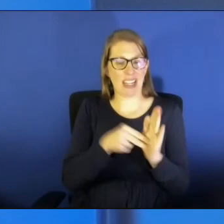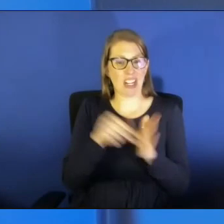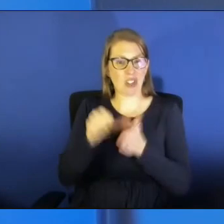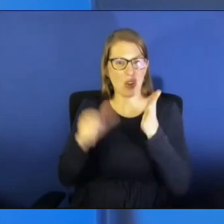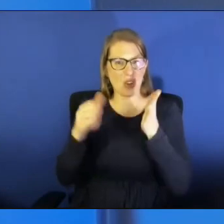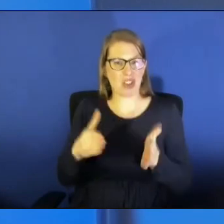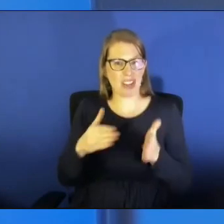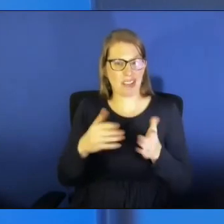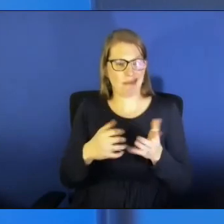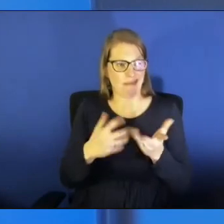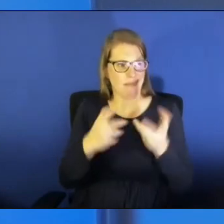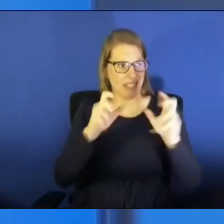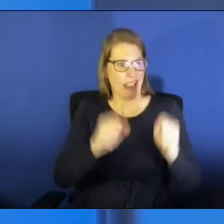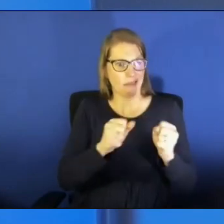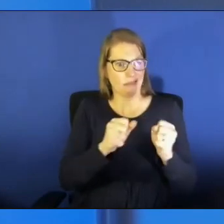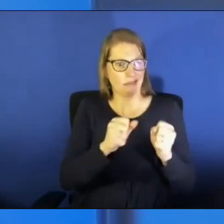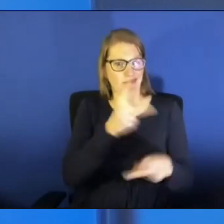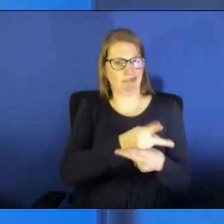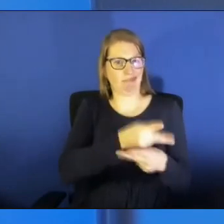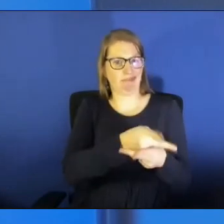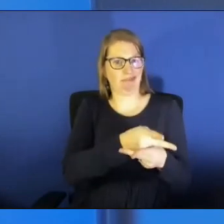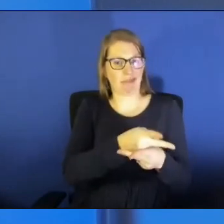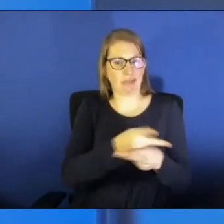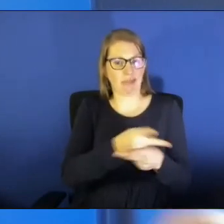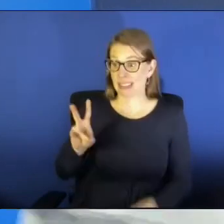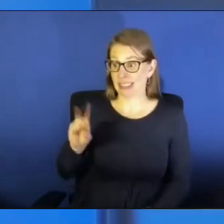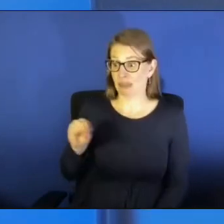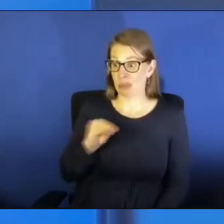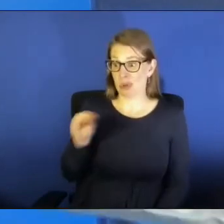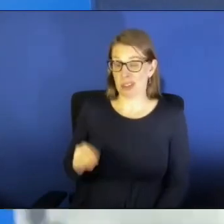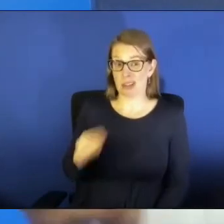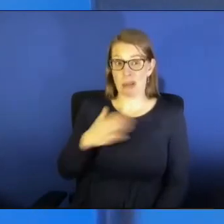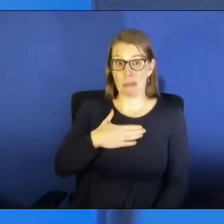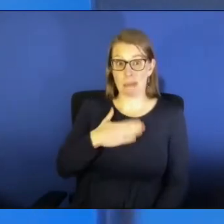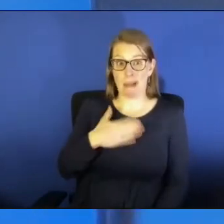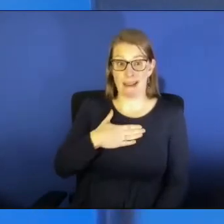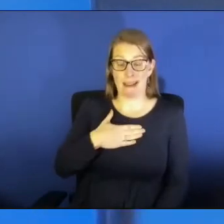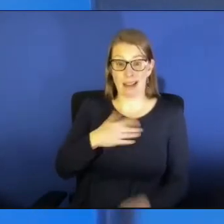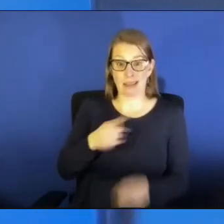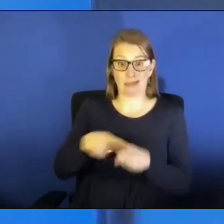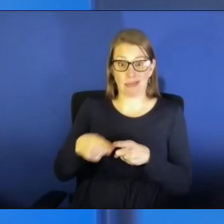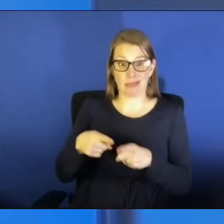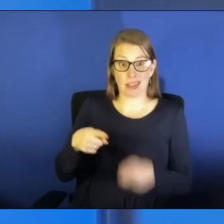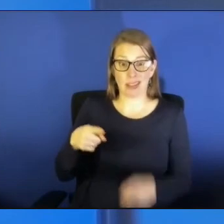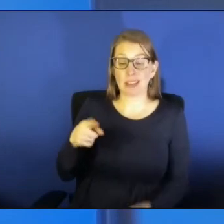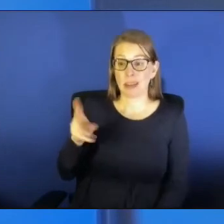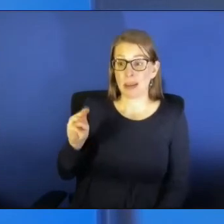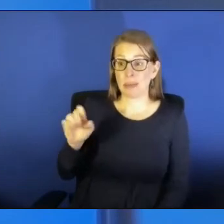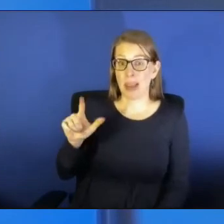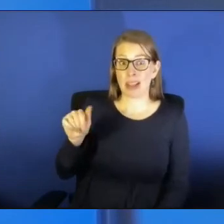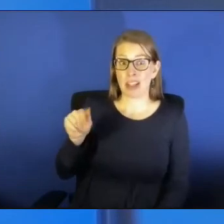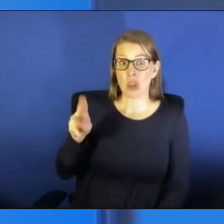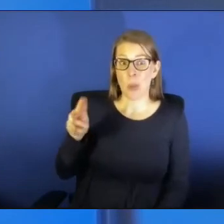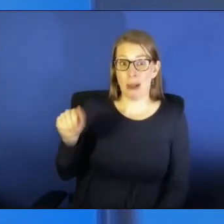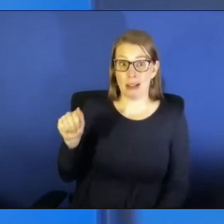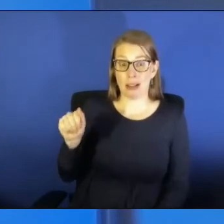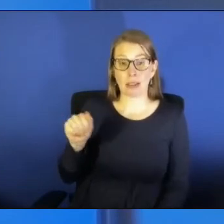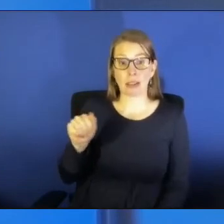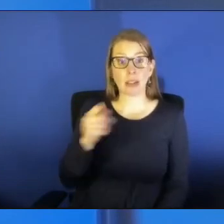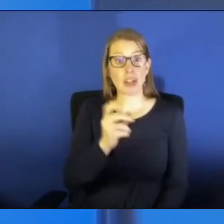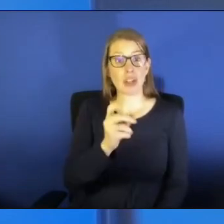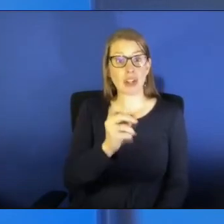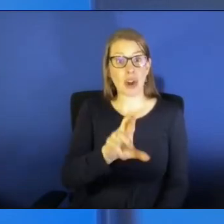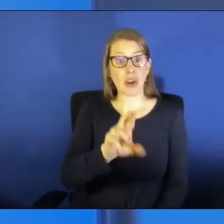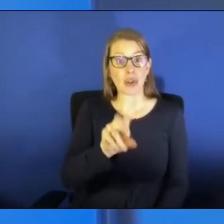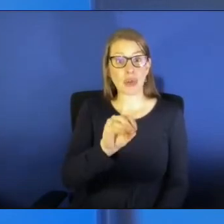do is melanoma. Probably 70% of my practice is melanoma. A medical oncologist like Dr. Doolittle, who everything that he does